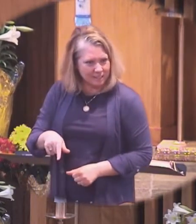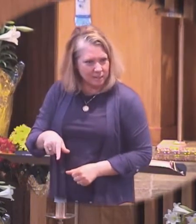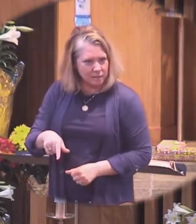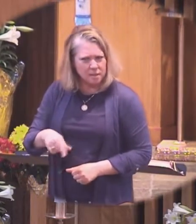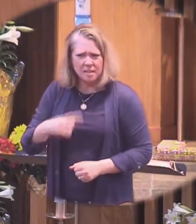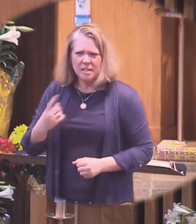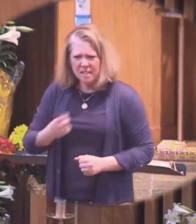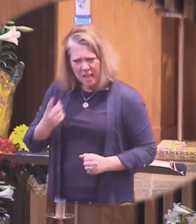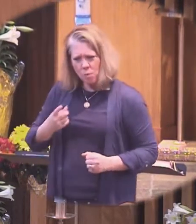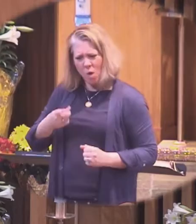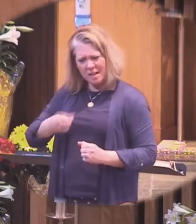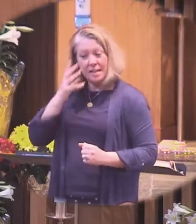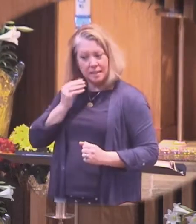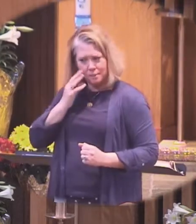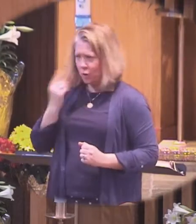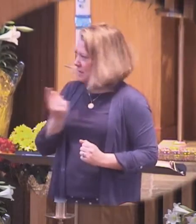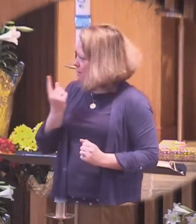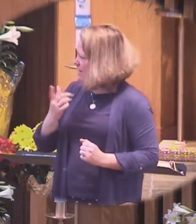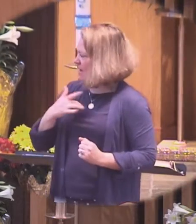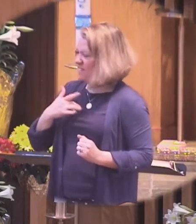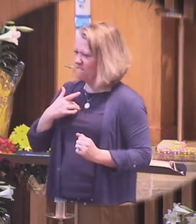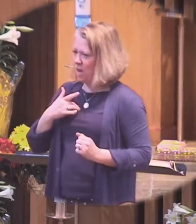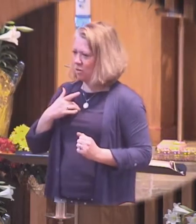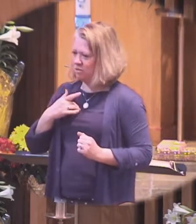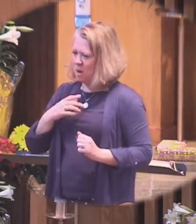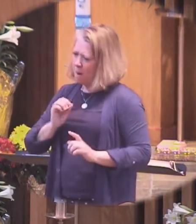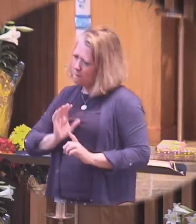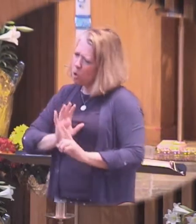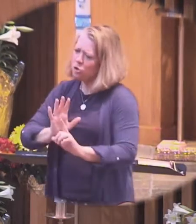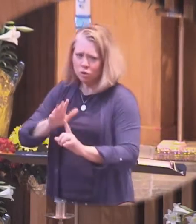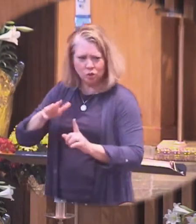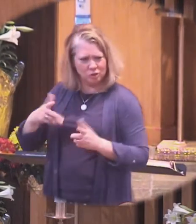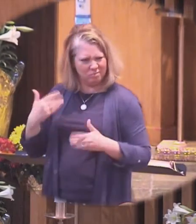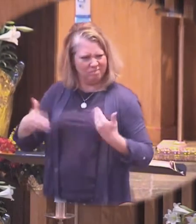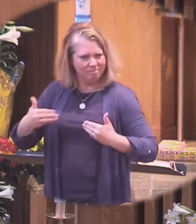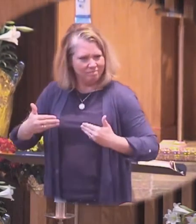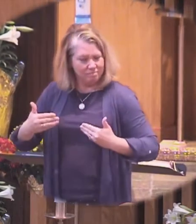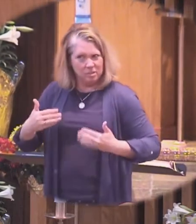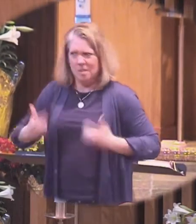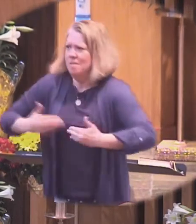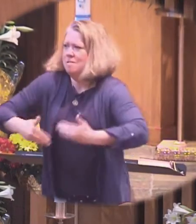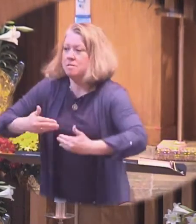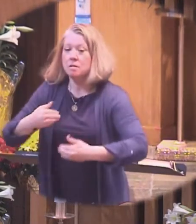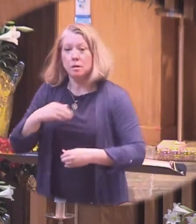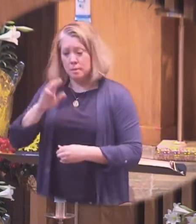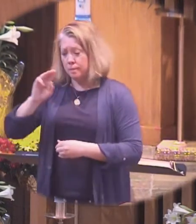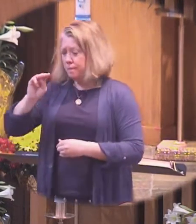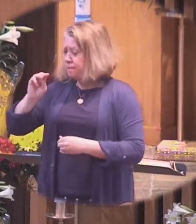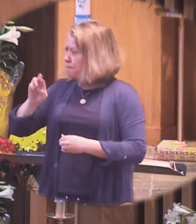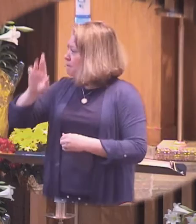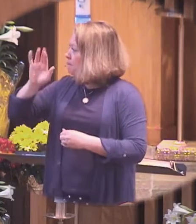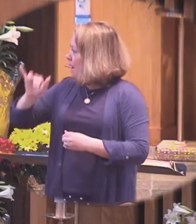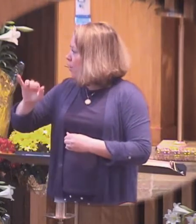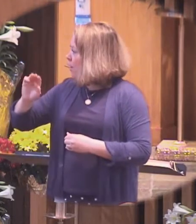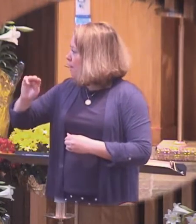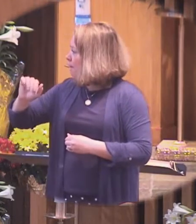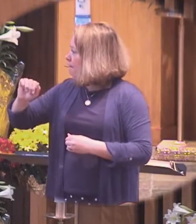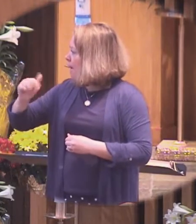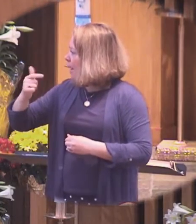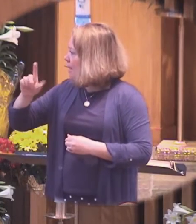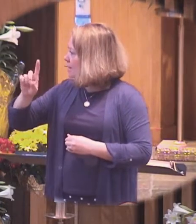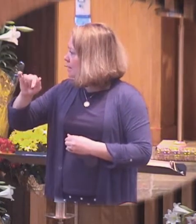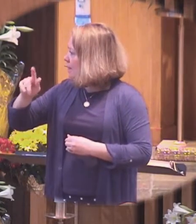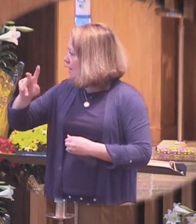they experience. We hear about Mary Magdalene on Easter morning. Although the Easter morning that we hear about in the gospel is